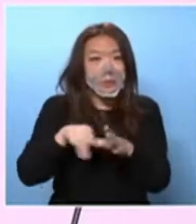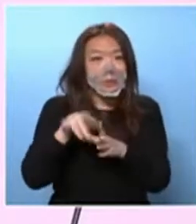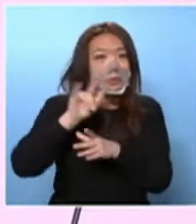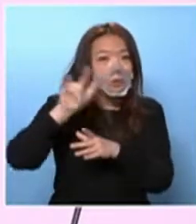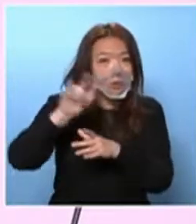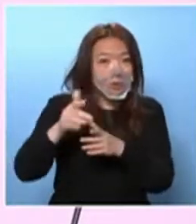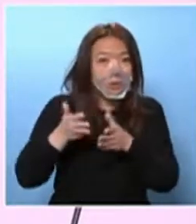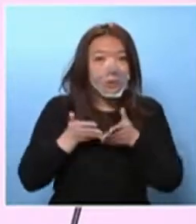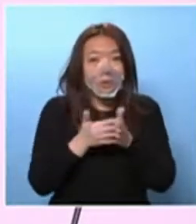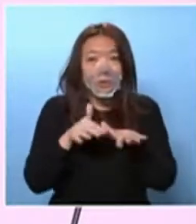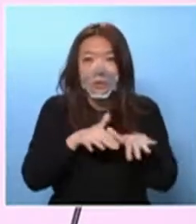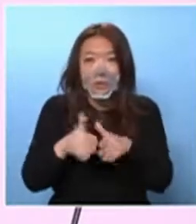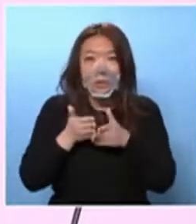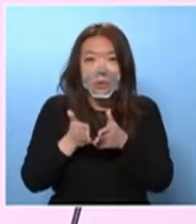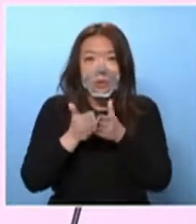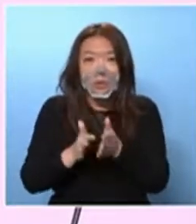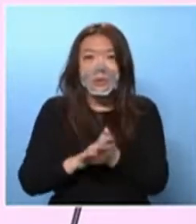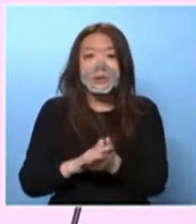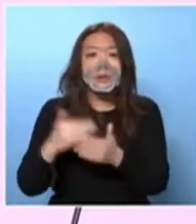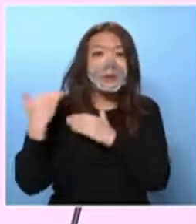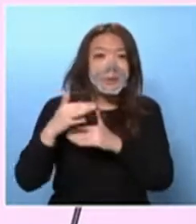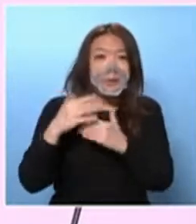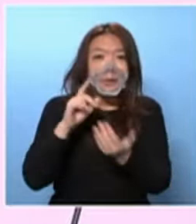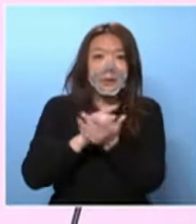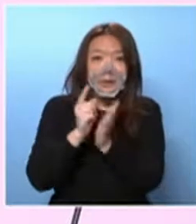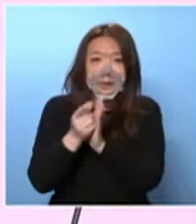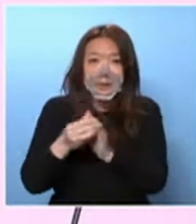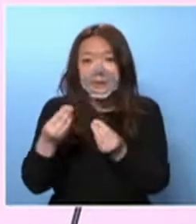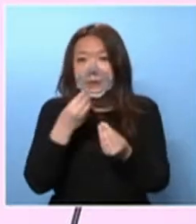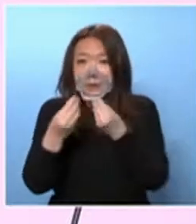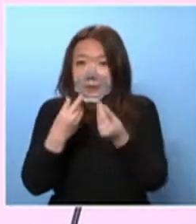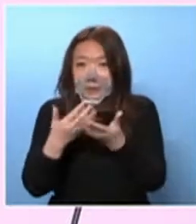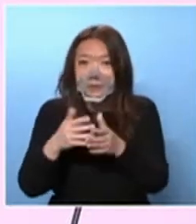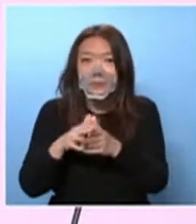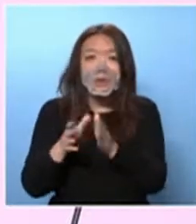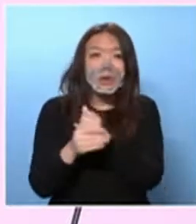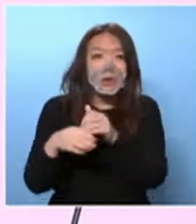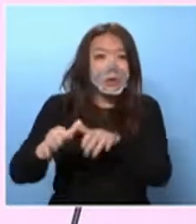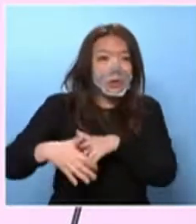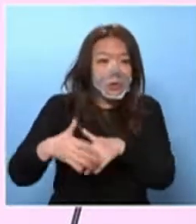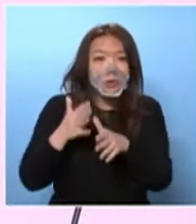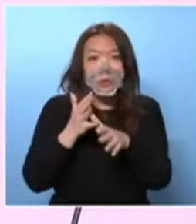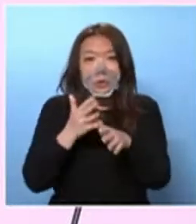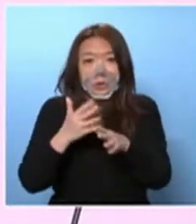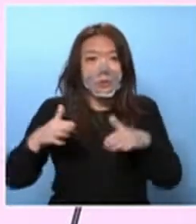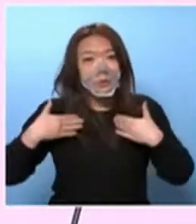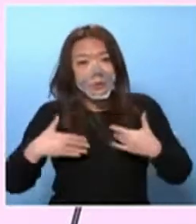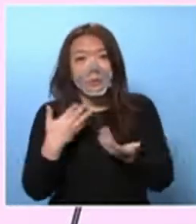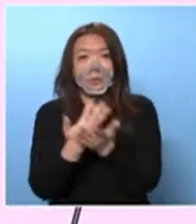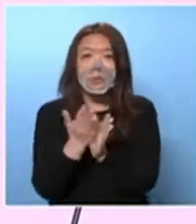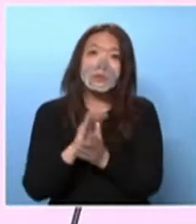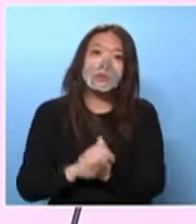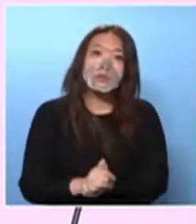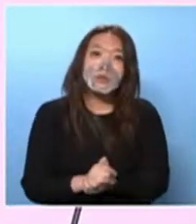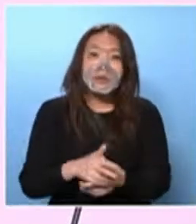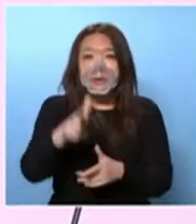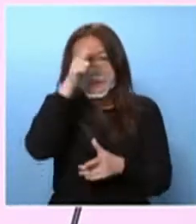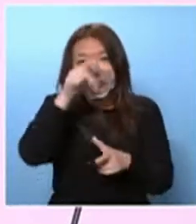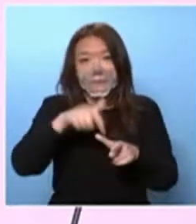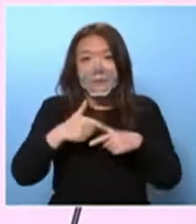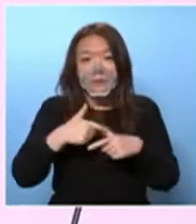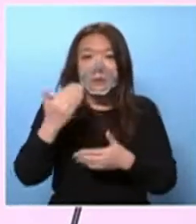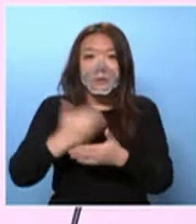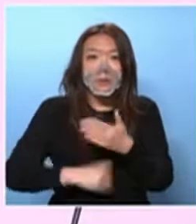October. This measure will benefit a wide range of sectors such as aviation, maritime, logistics, retail, catering, agriculture and